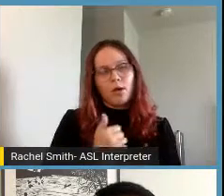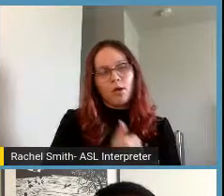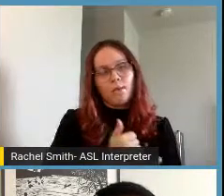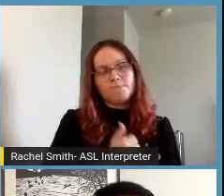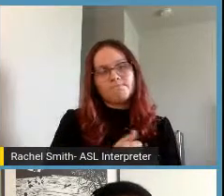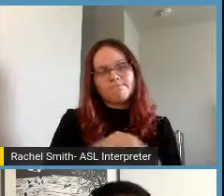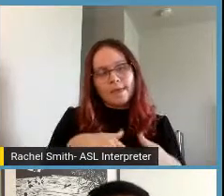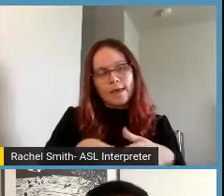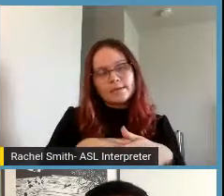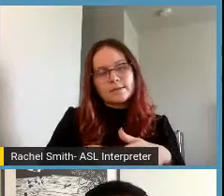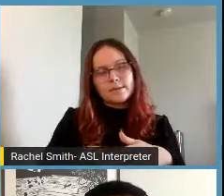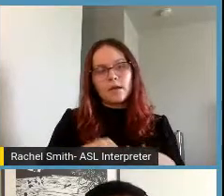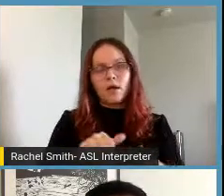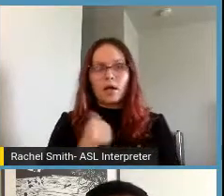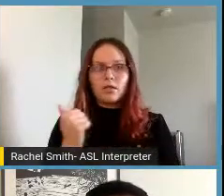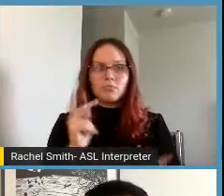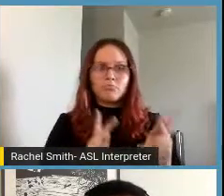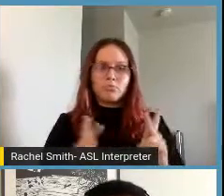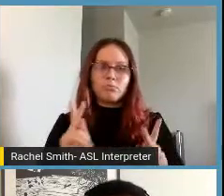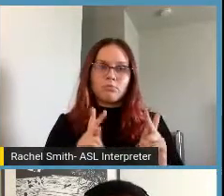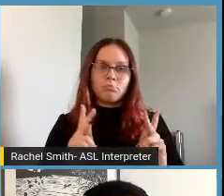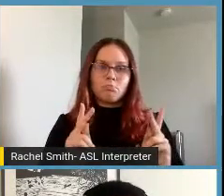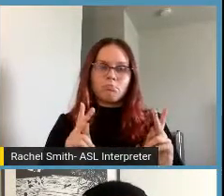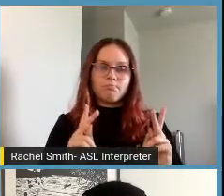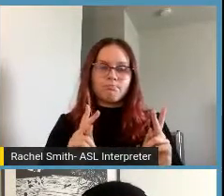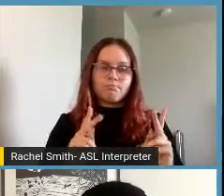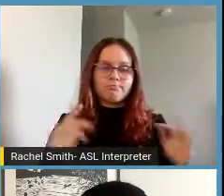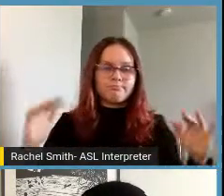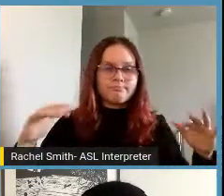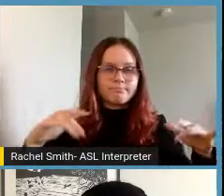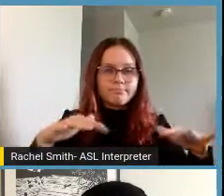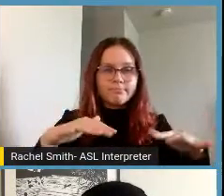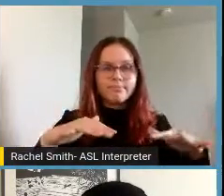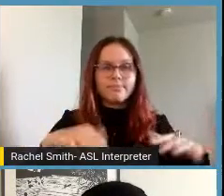we otherwise would. And we wouldn't, of course, enter into a radio